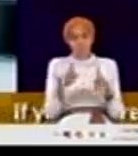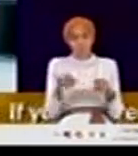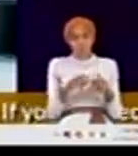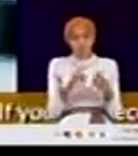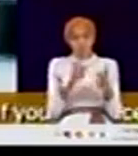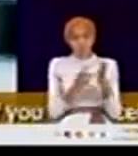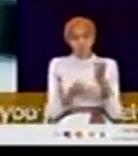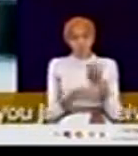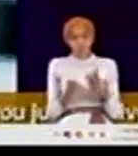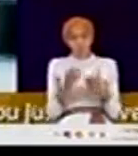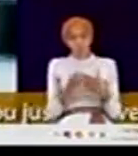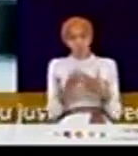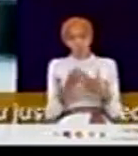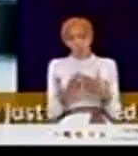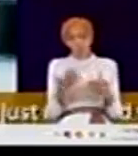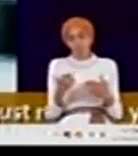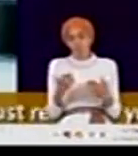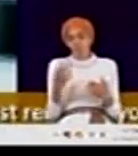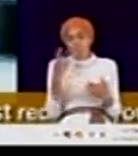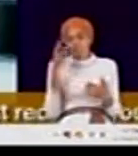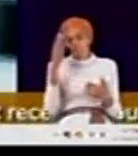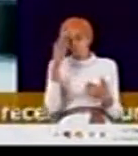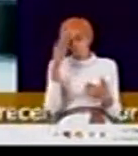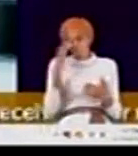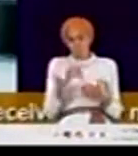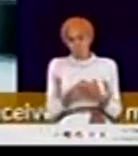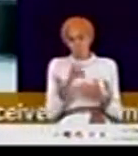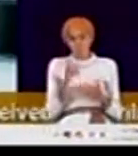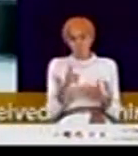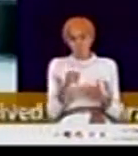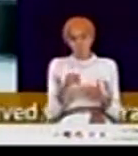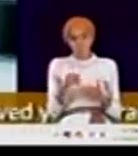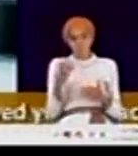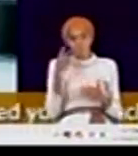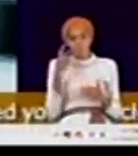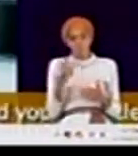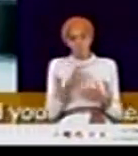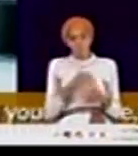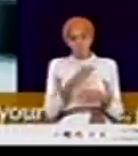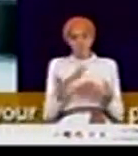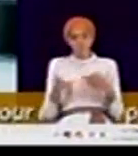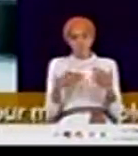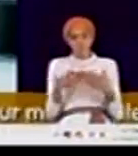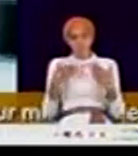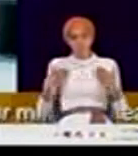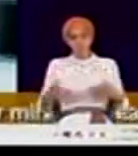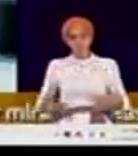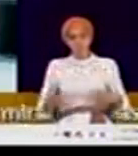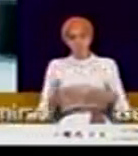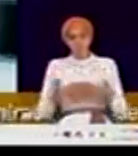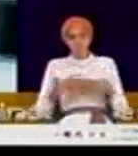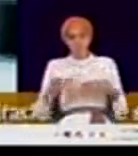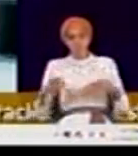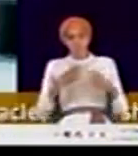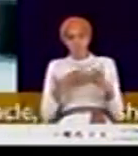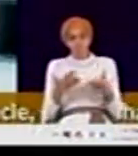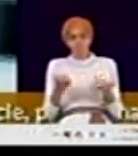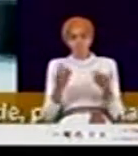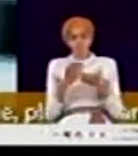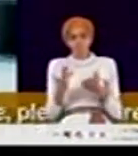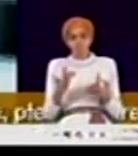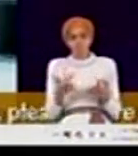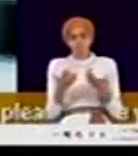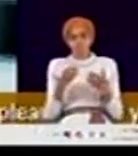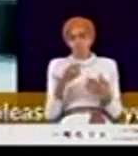know, see my belly is swelled up like this, see my everywhere is swelled up like this. Somebody come and told me, say, see what you